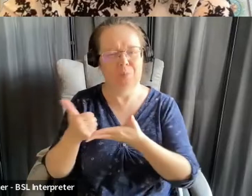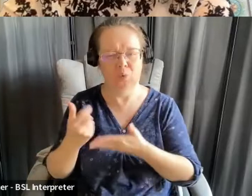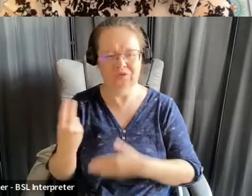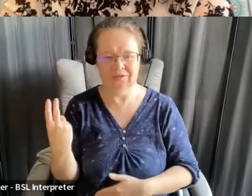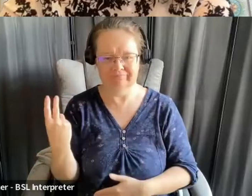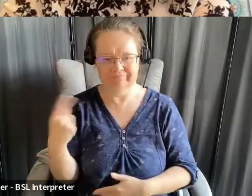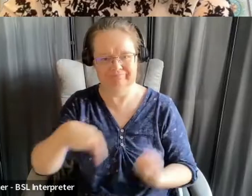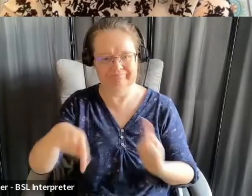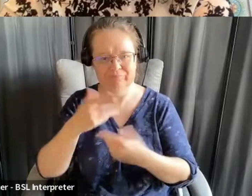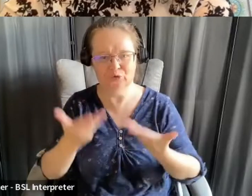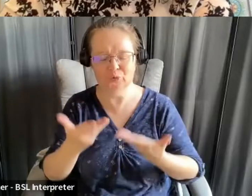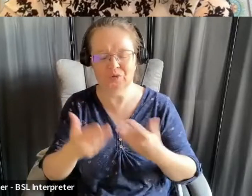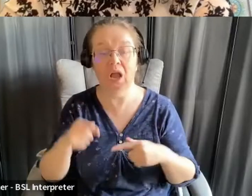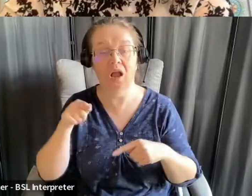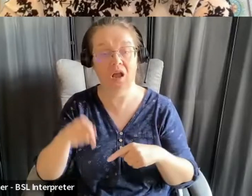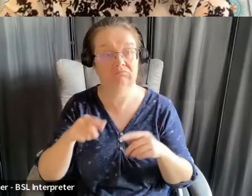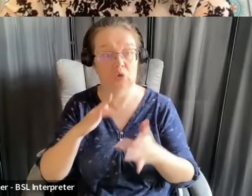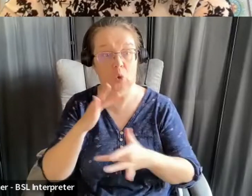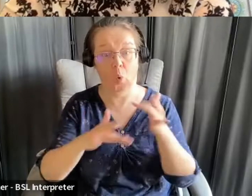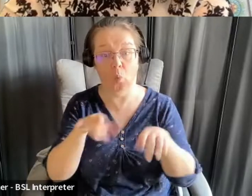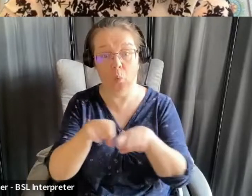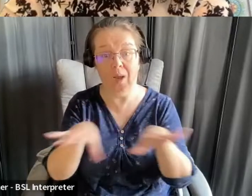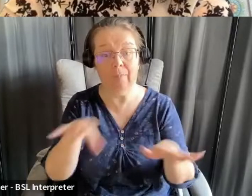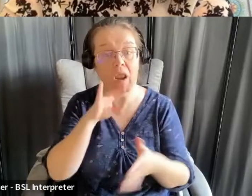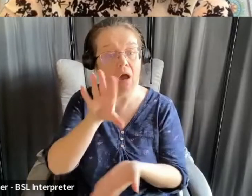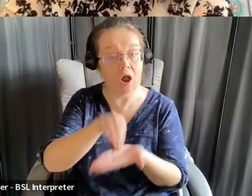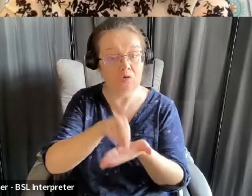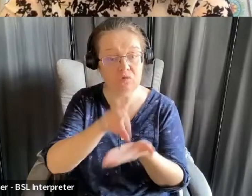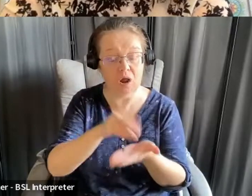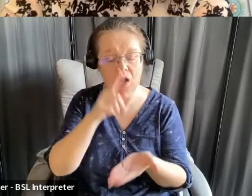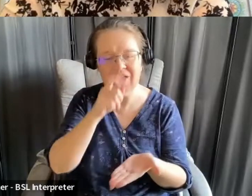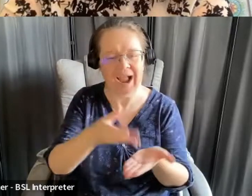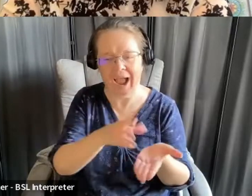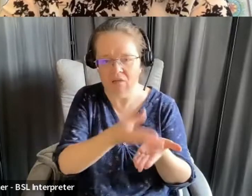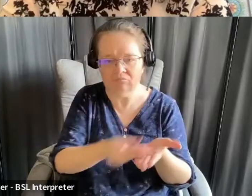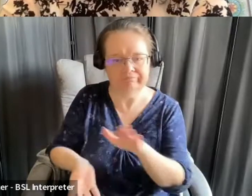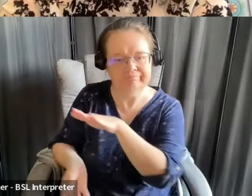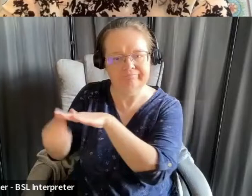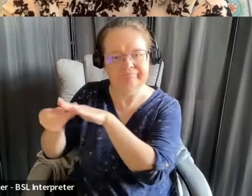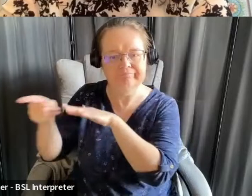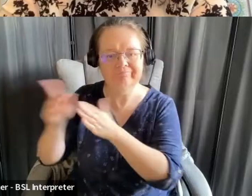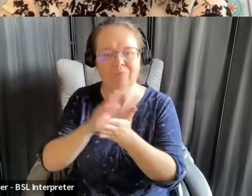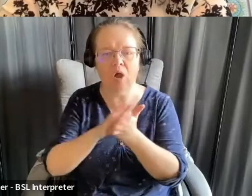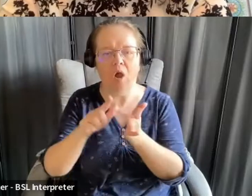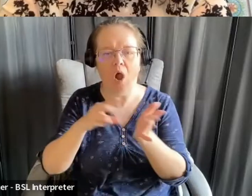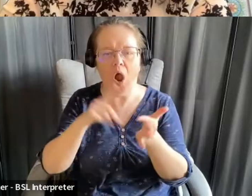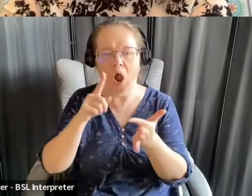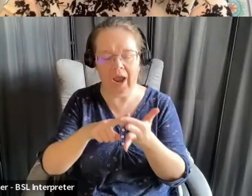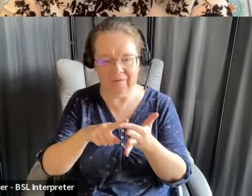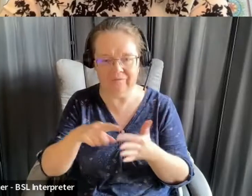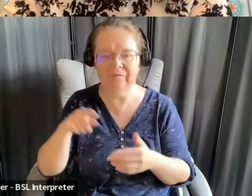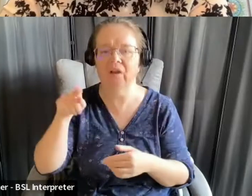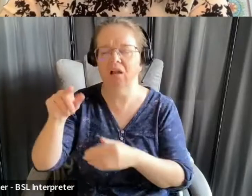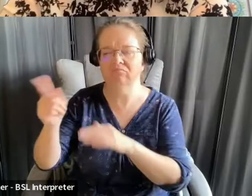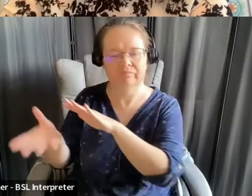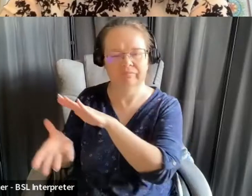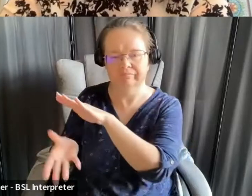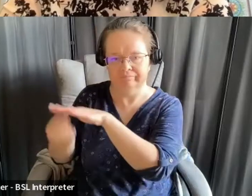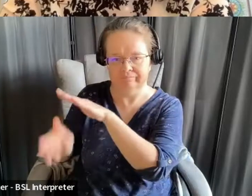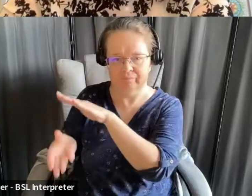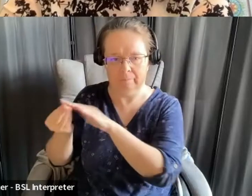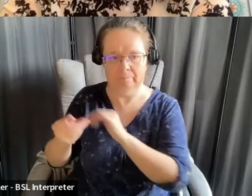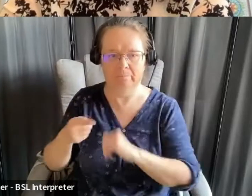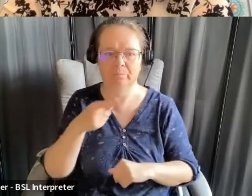This webinar will be recorded and it will go onto the Hive. You will be recorded. It just will be myself,